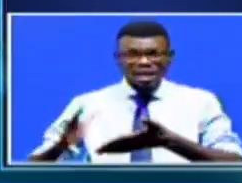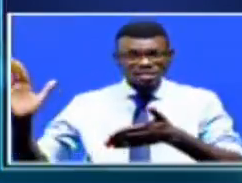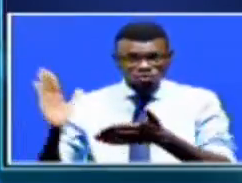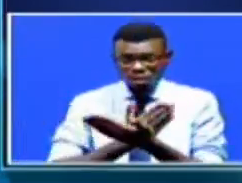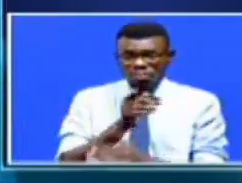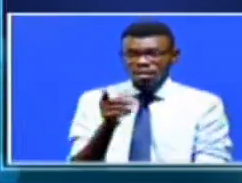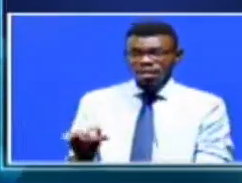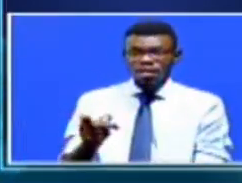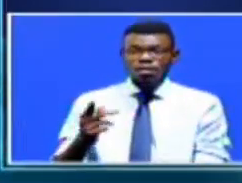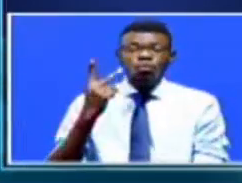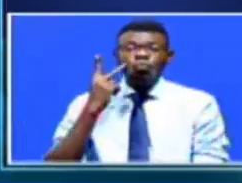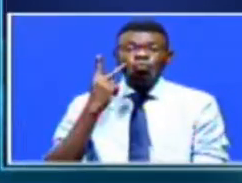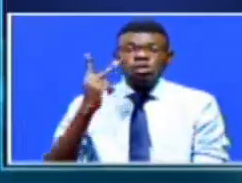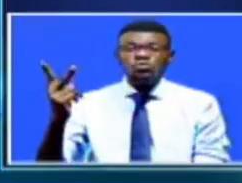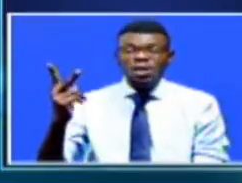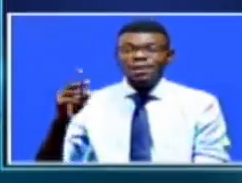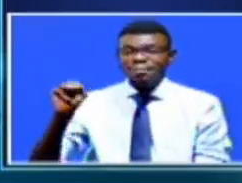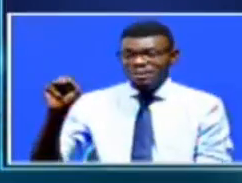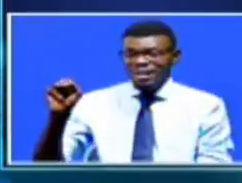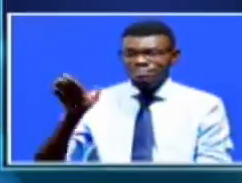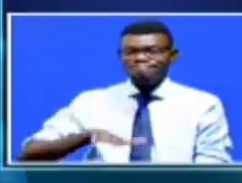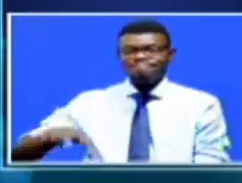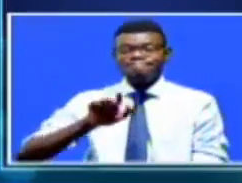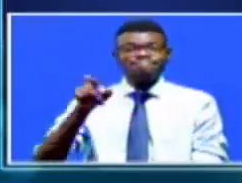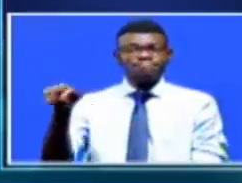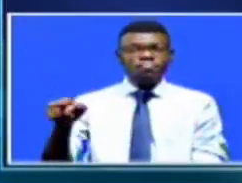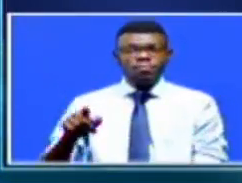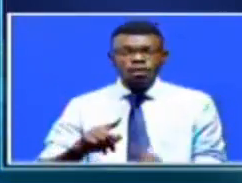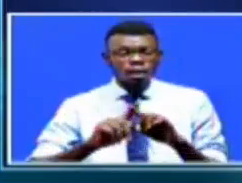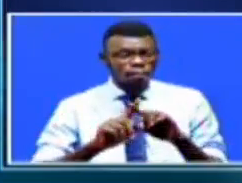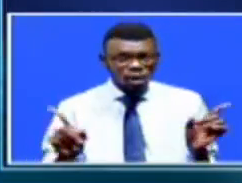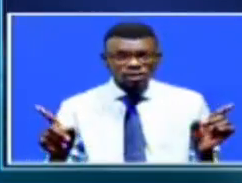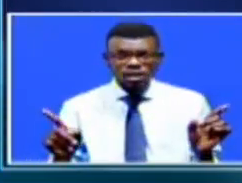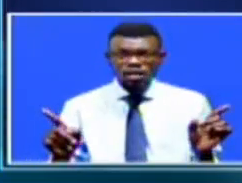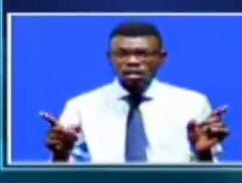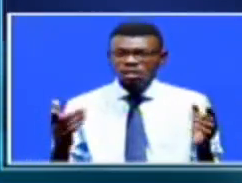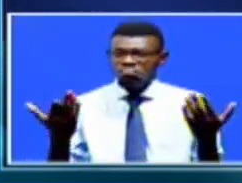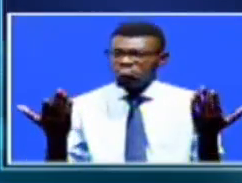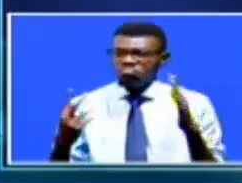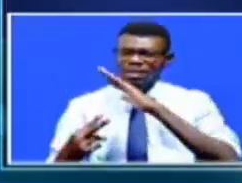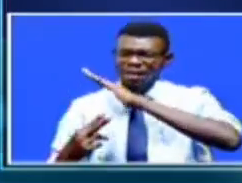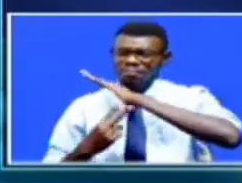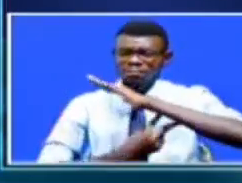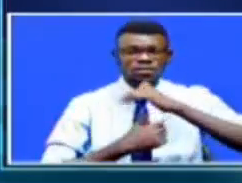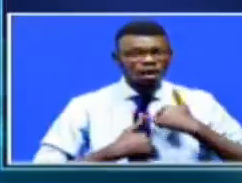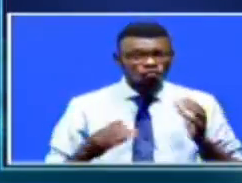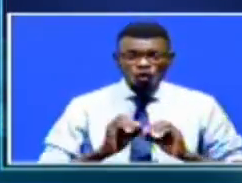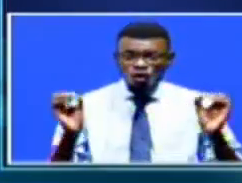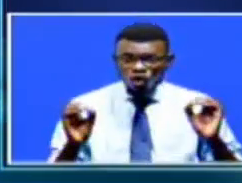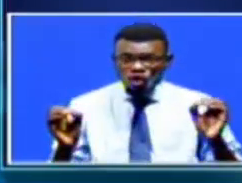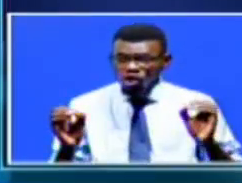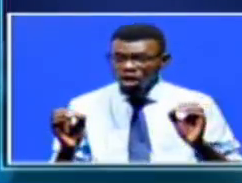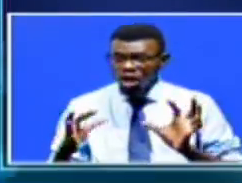Kapsoi, 200 meters from the place of the incident. Interestingly, the river has no single bridge connecting the several